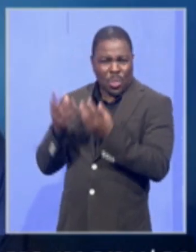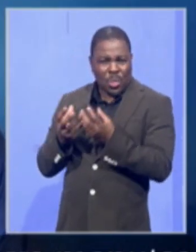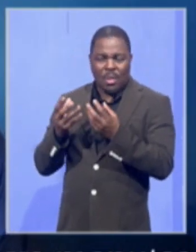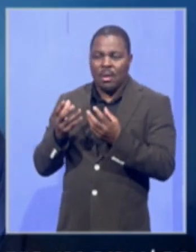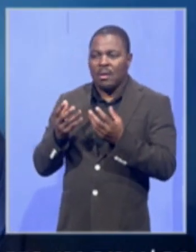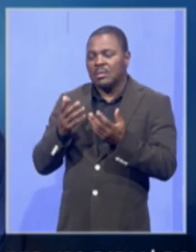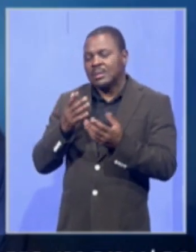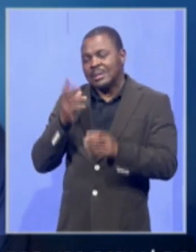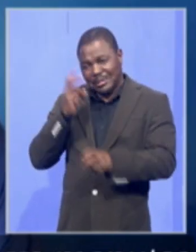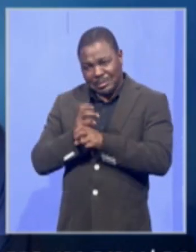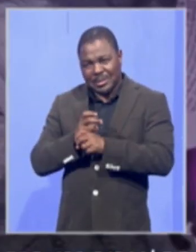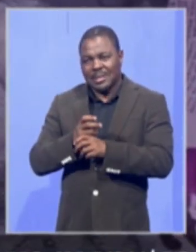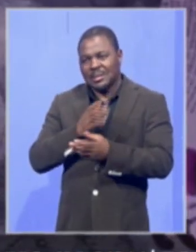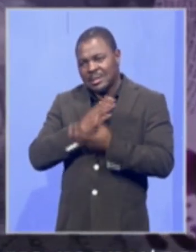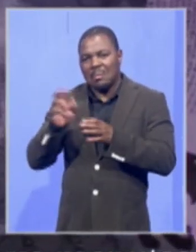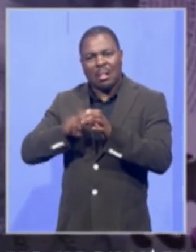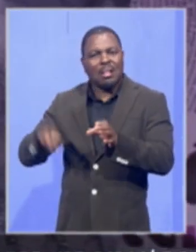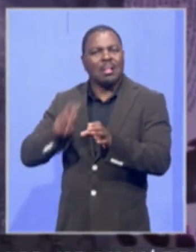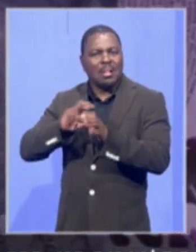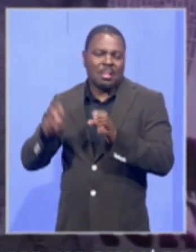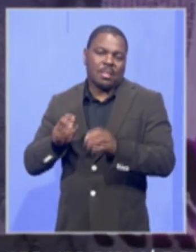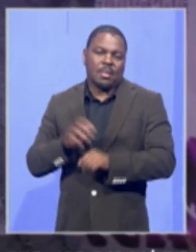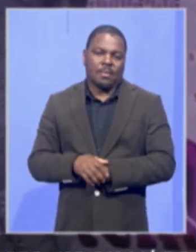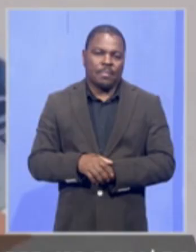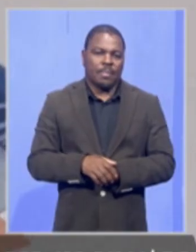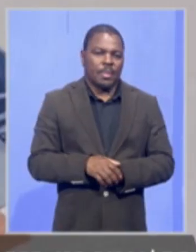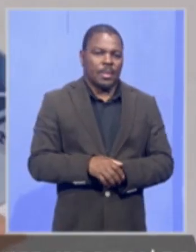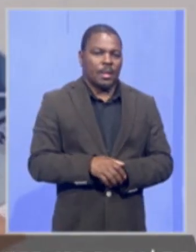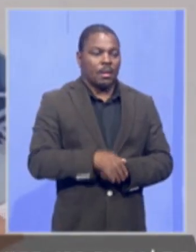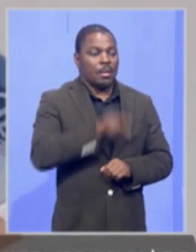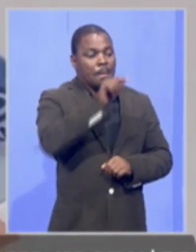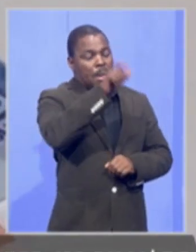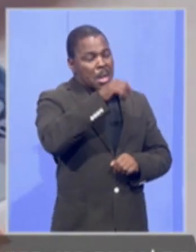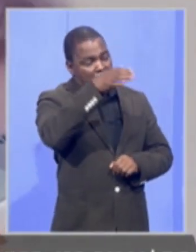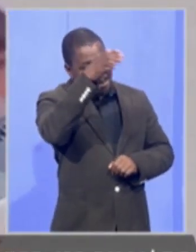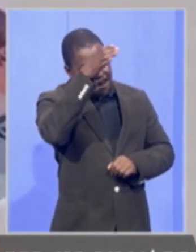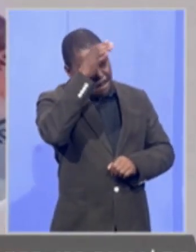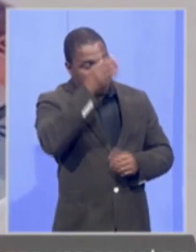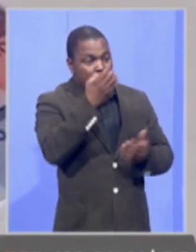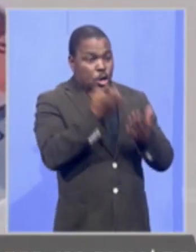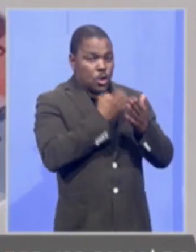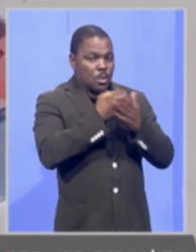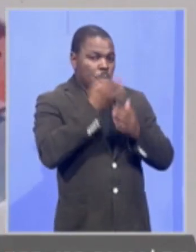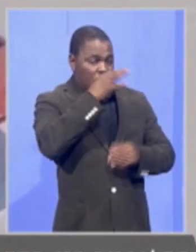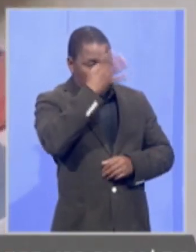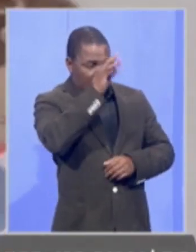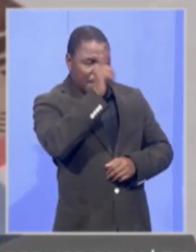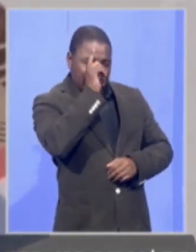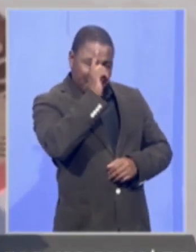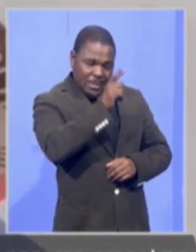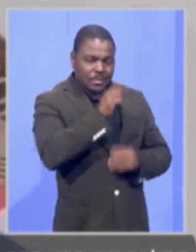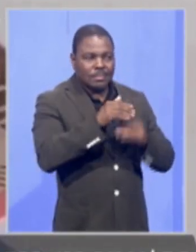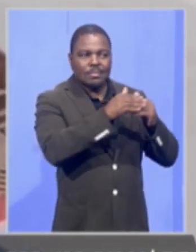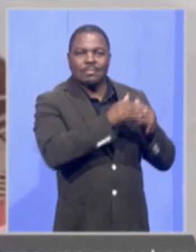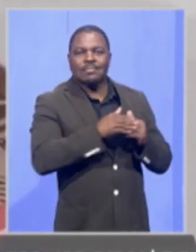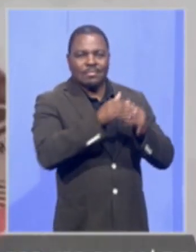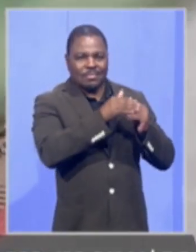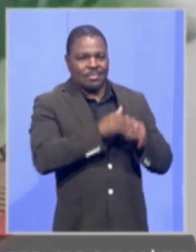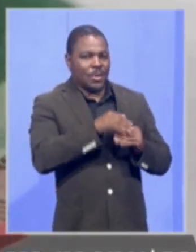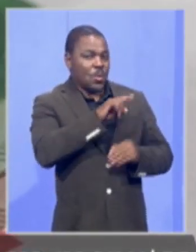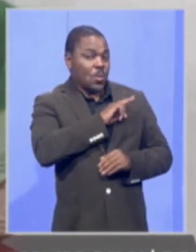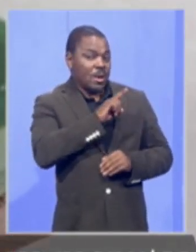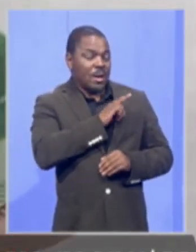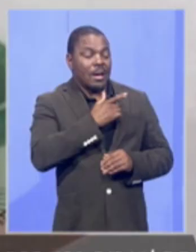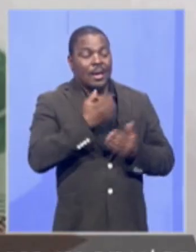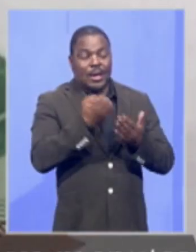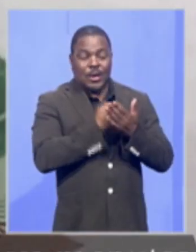them. That brings a problem. Setsebi sa moruo se lemositse mmuso hore o ele hloko ka boitlamo ba nyehelo ya ona ho latela maemo a jwale